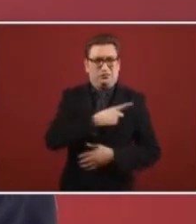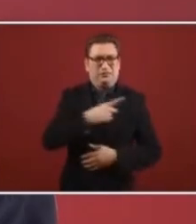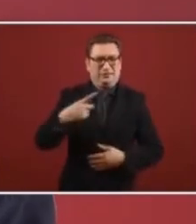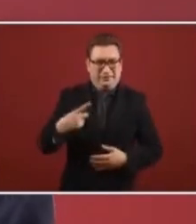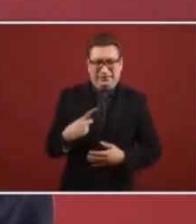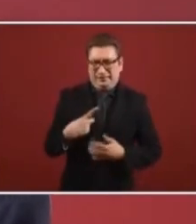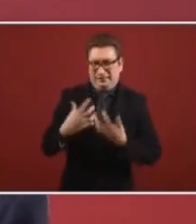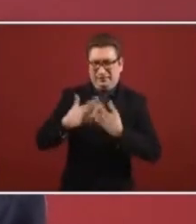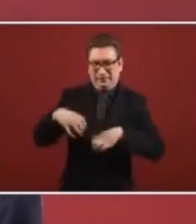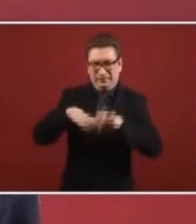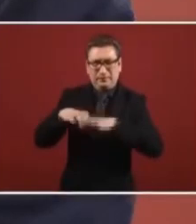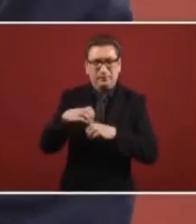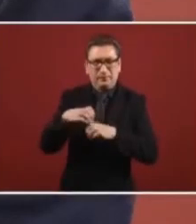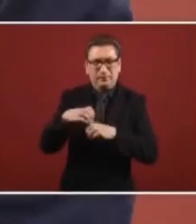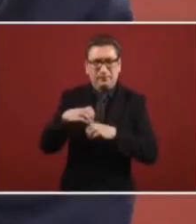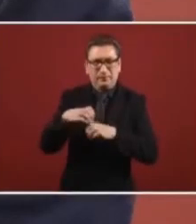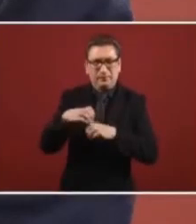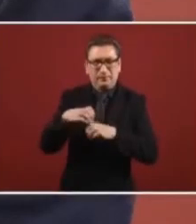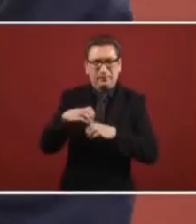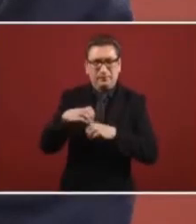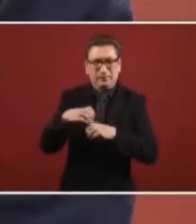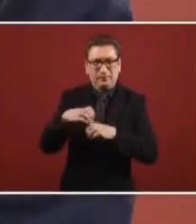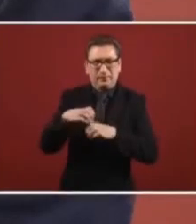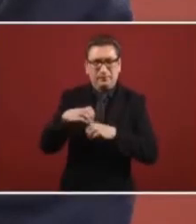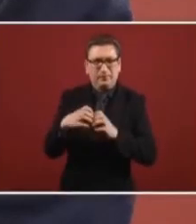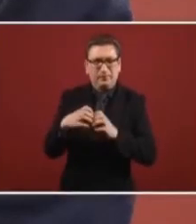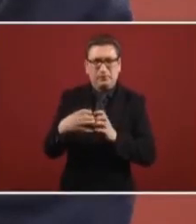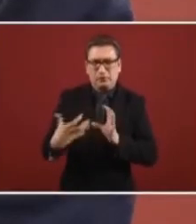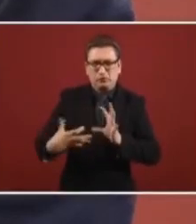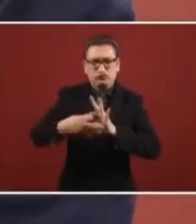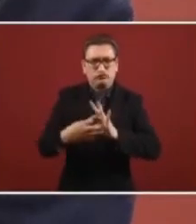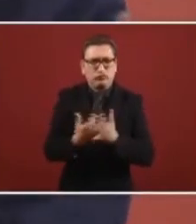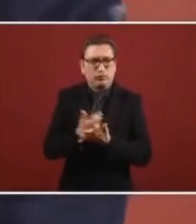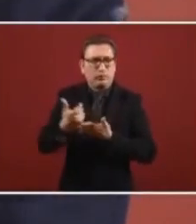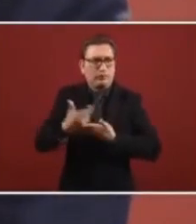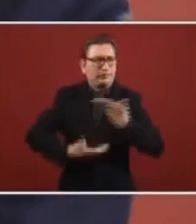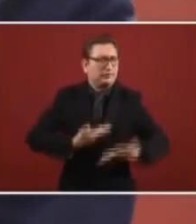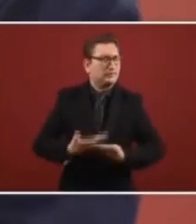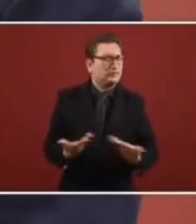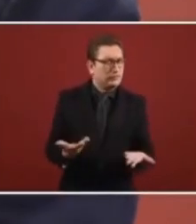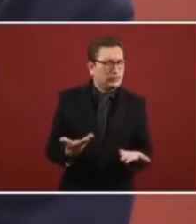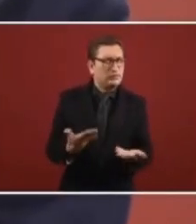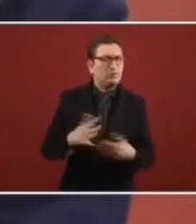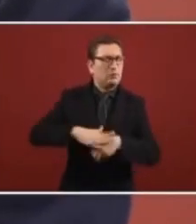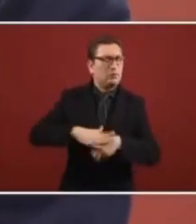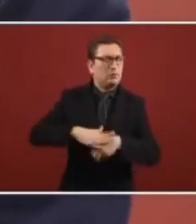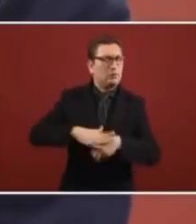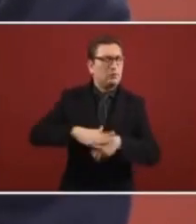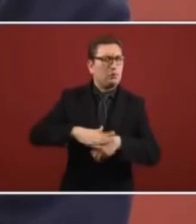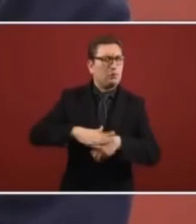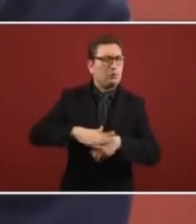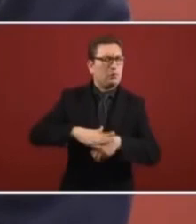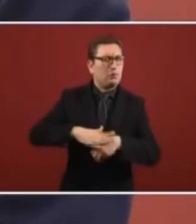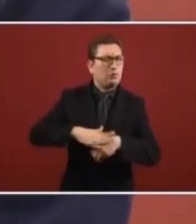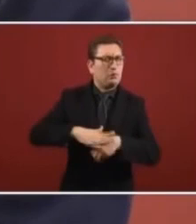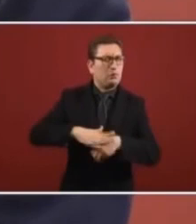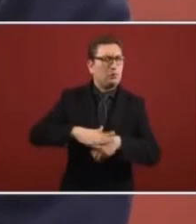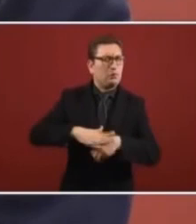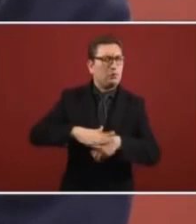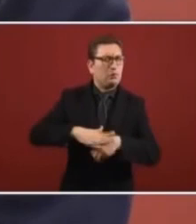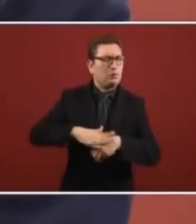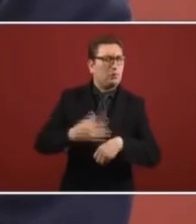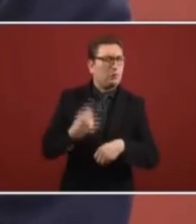this servicios? or these services? ¿Cuánto cuesta ese servicio? How much does that